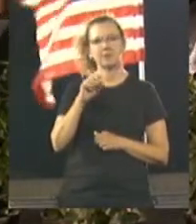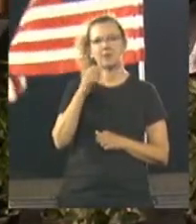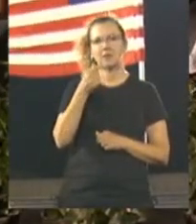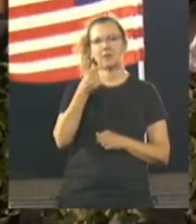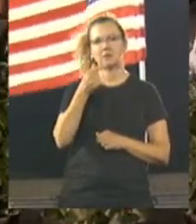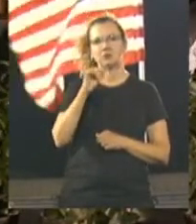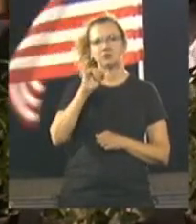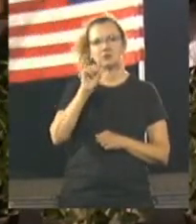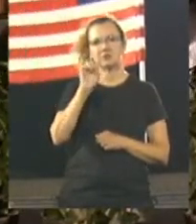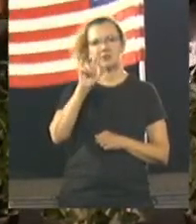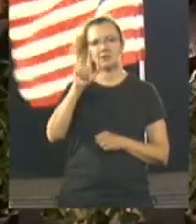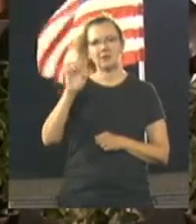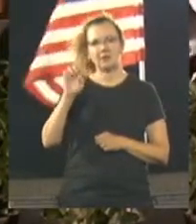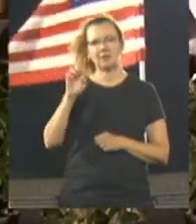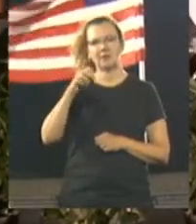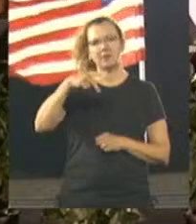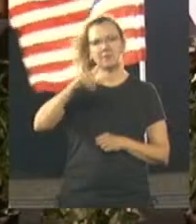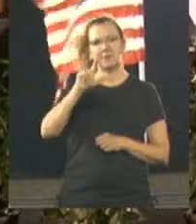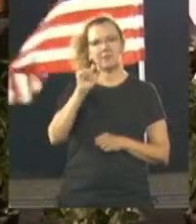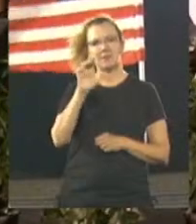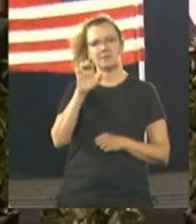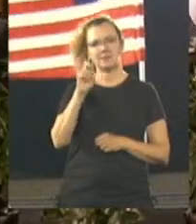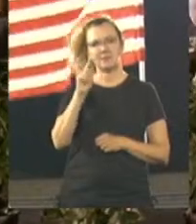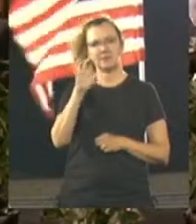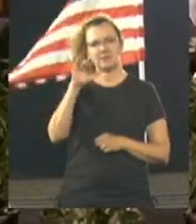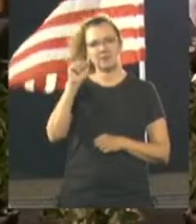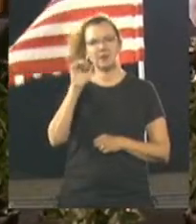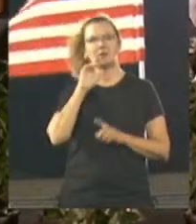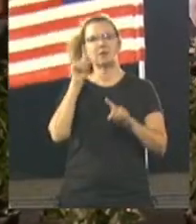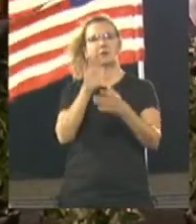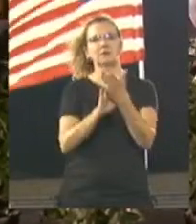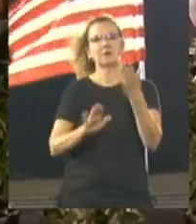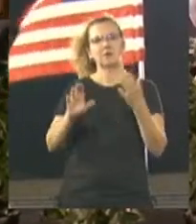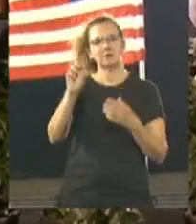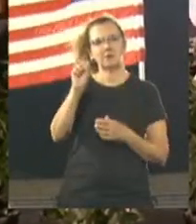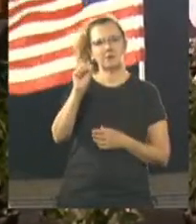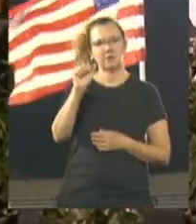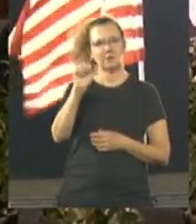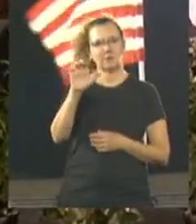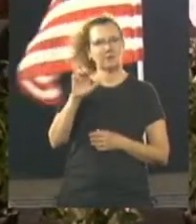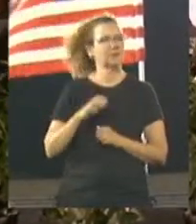Giselle Plasencia will be attending San Antonio College.